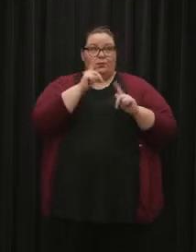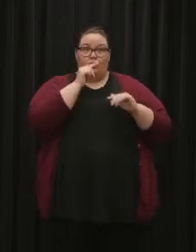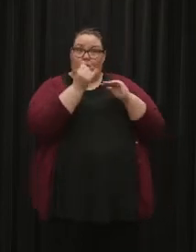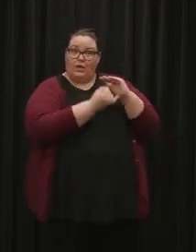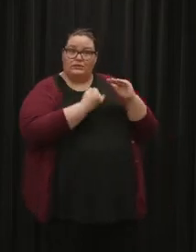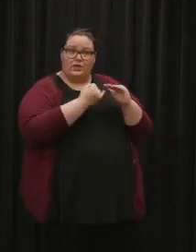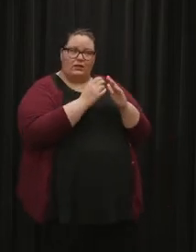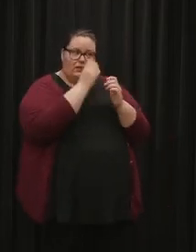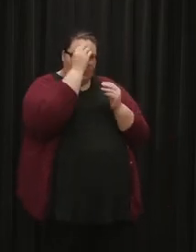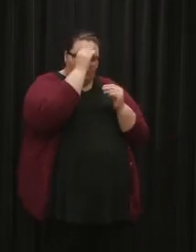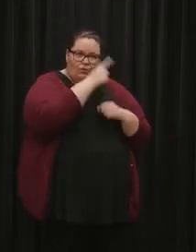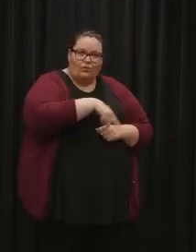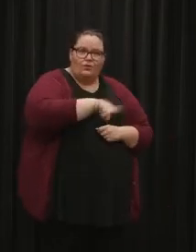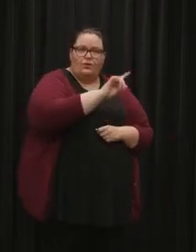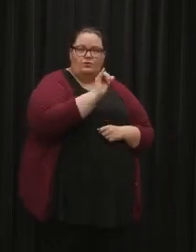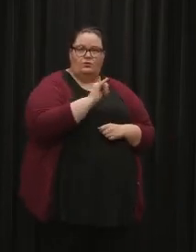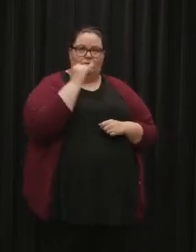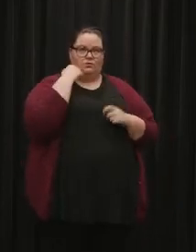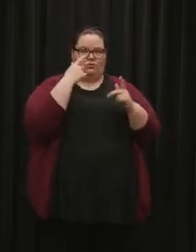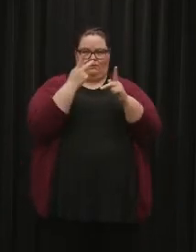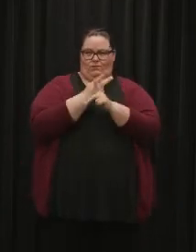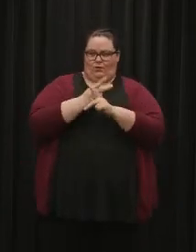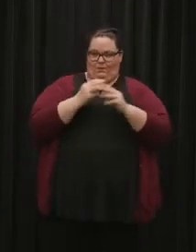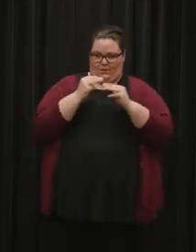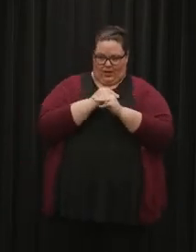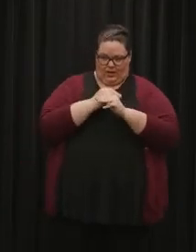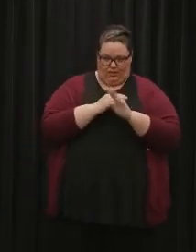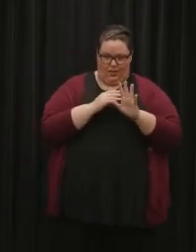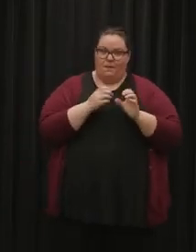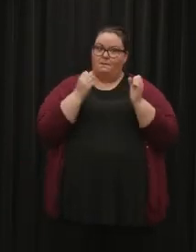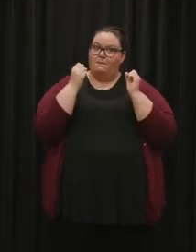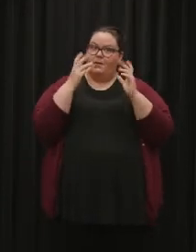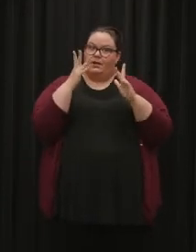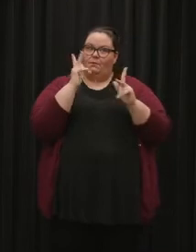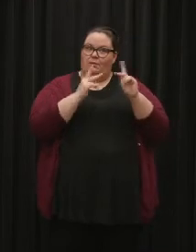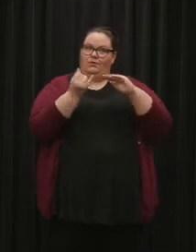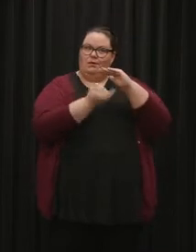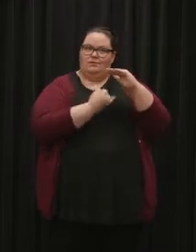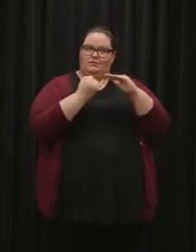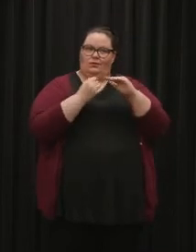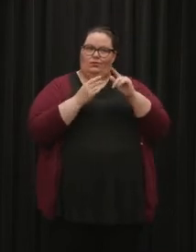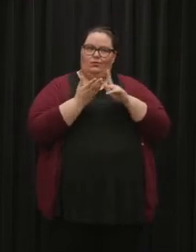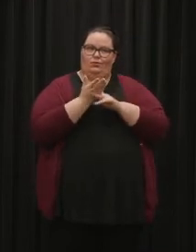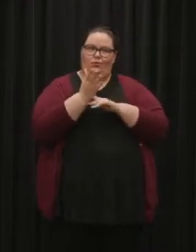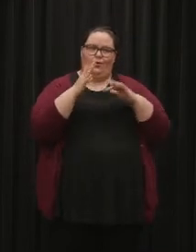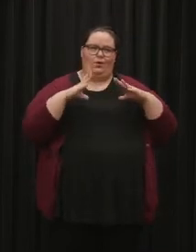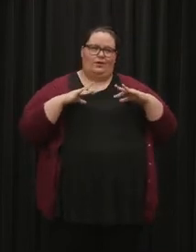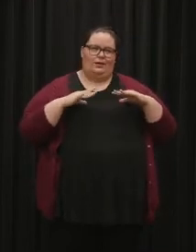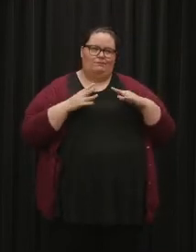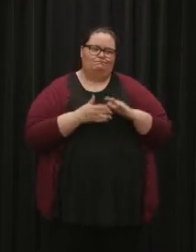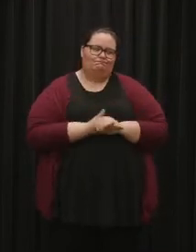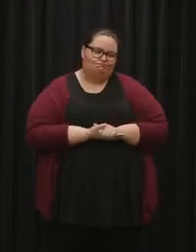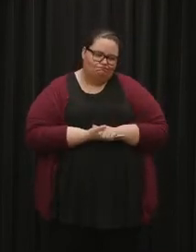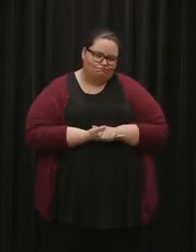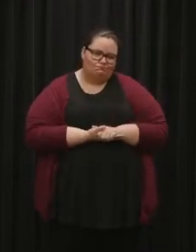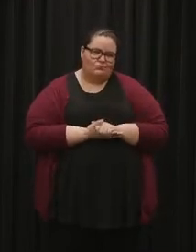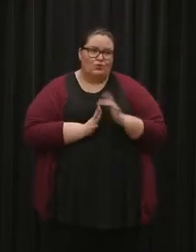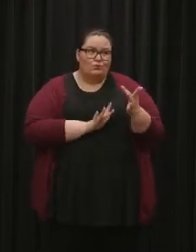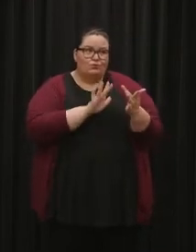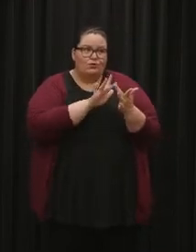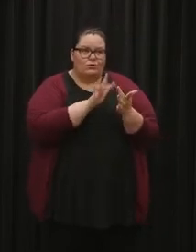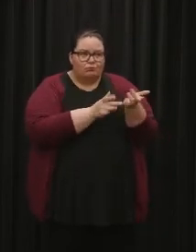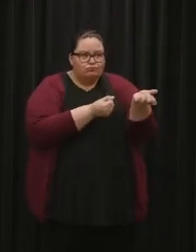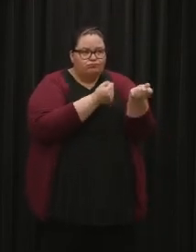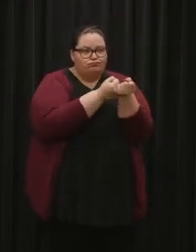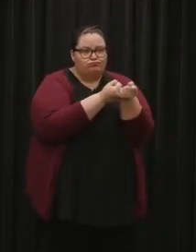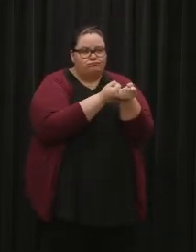self-isolating right now. If you do the math, there are many people who will be self-isolating over the holidays, and so please reach out to them and